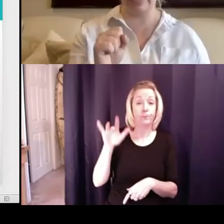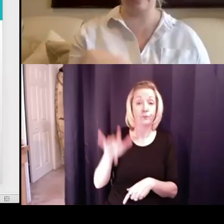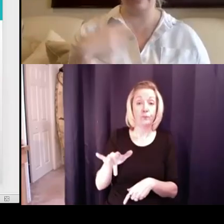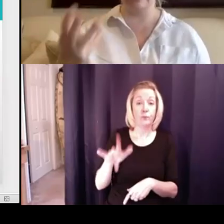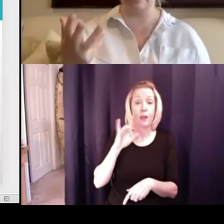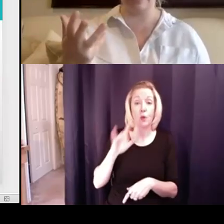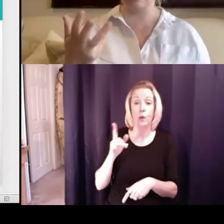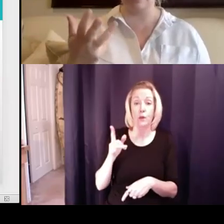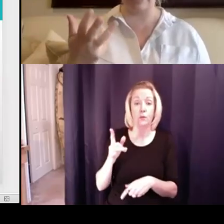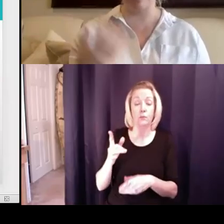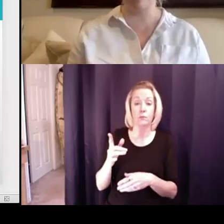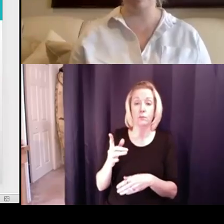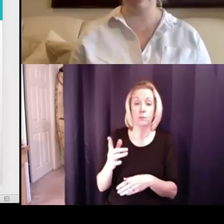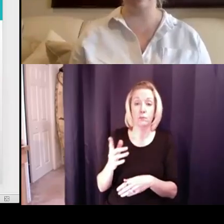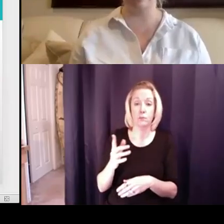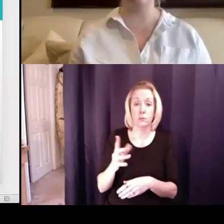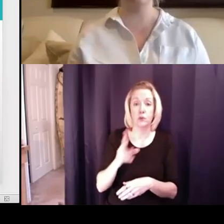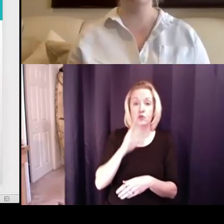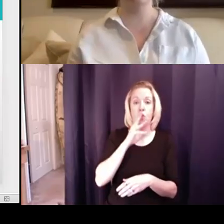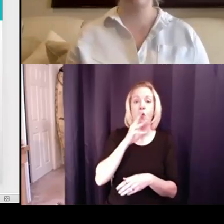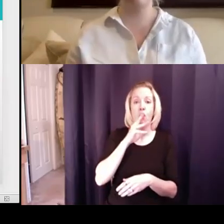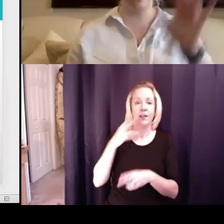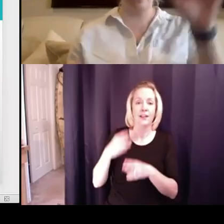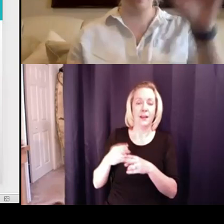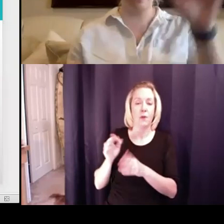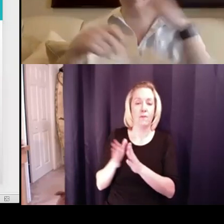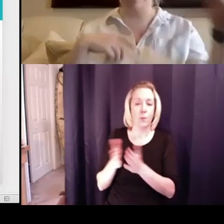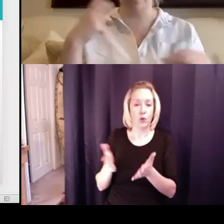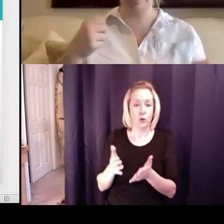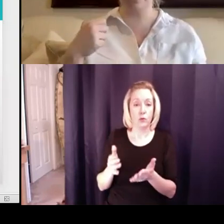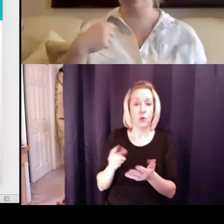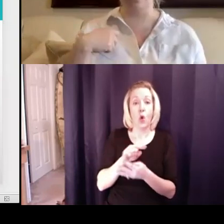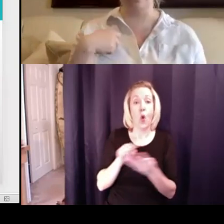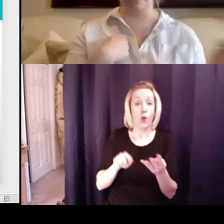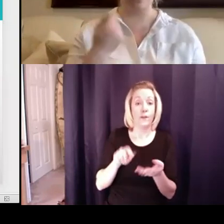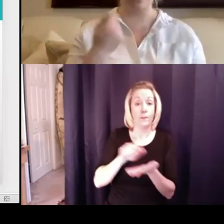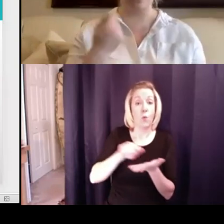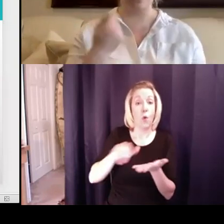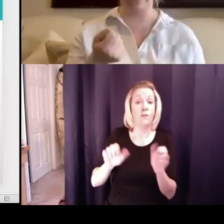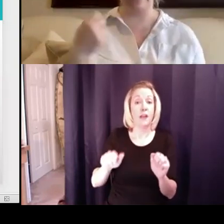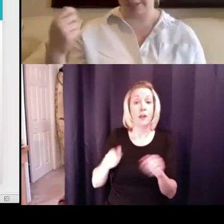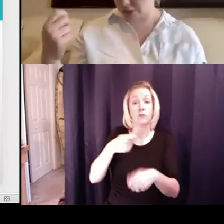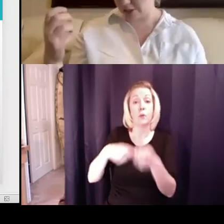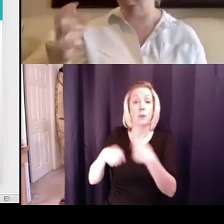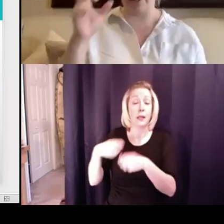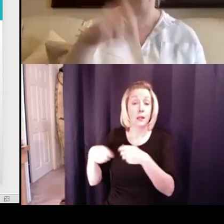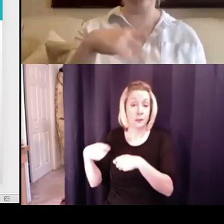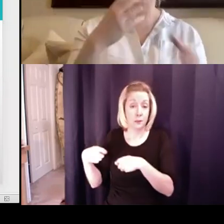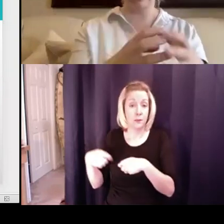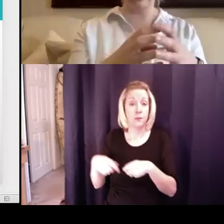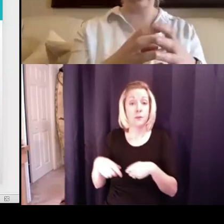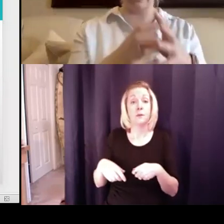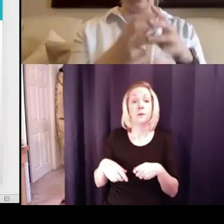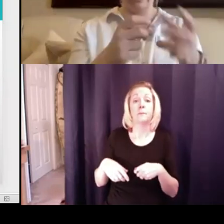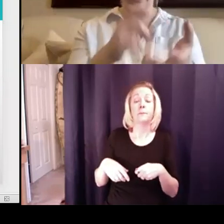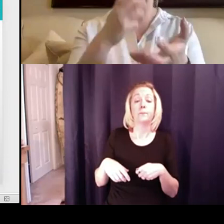activates the device and it says the name of the book out loud. All of them are removable, so you could teach them in isolation. We always